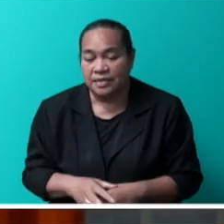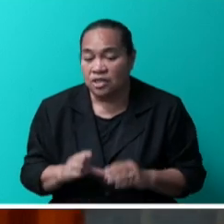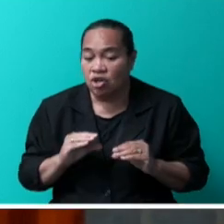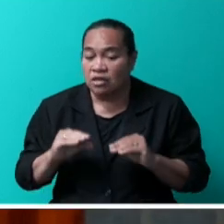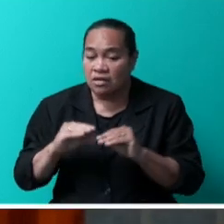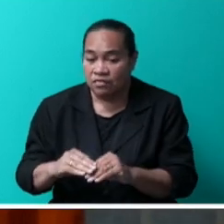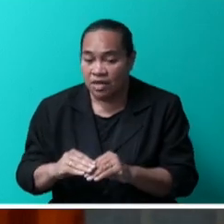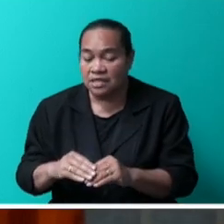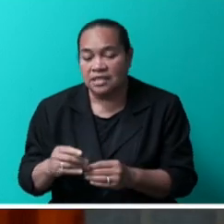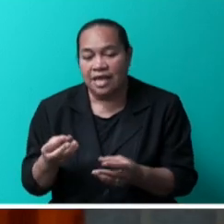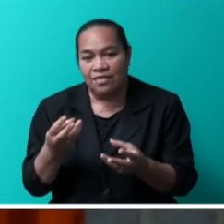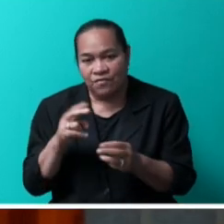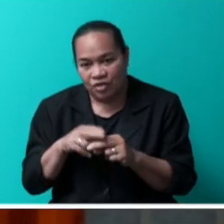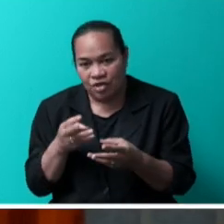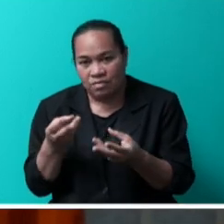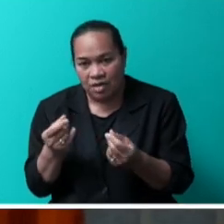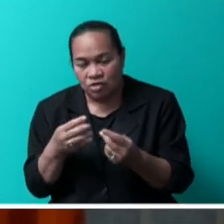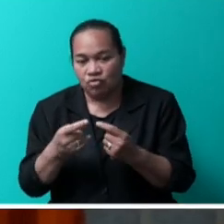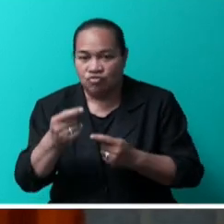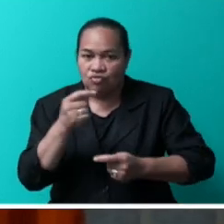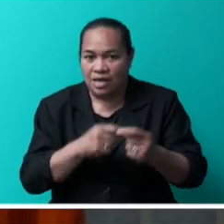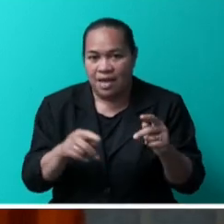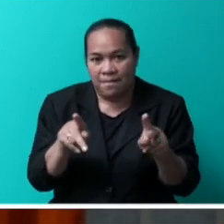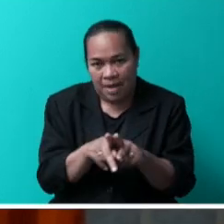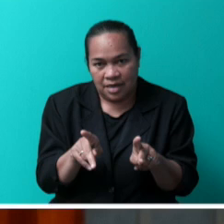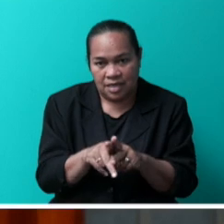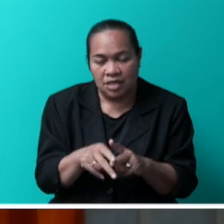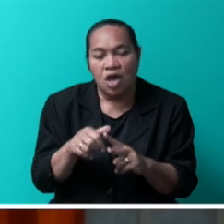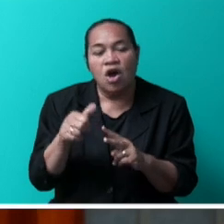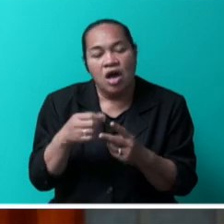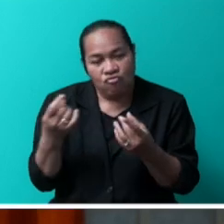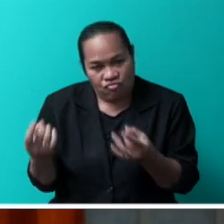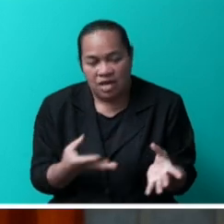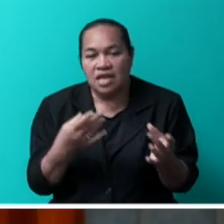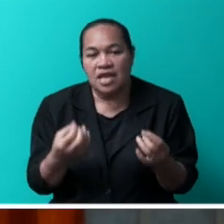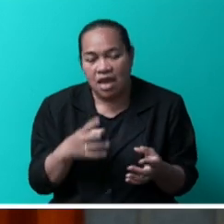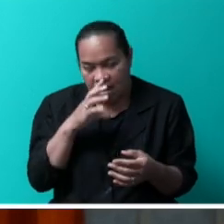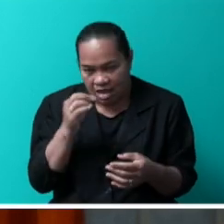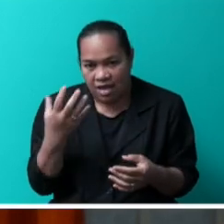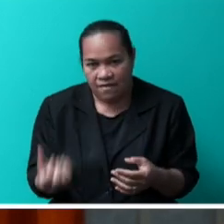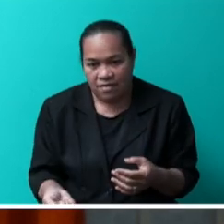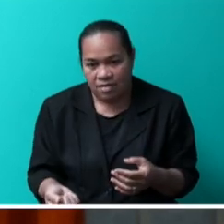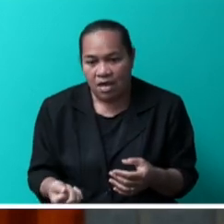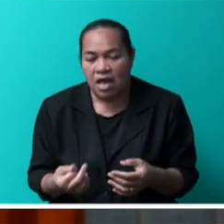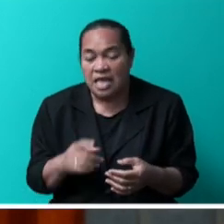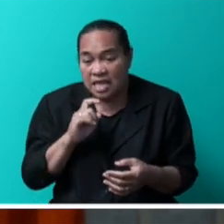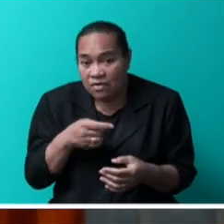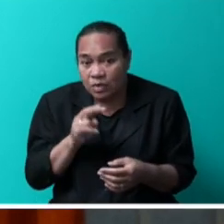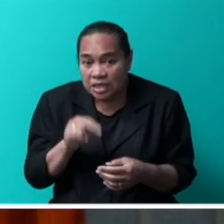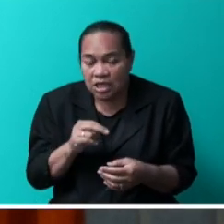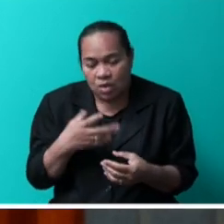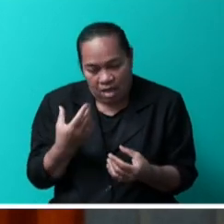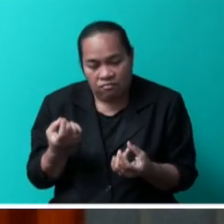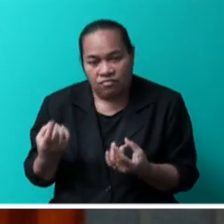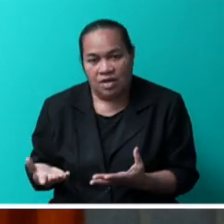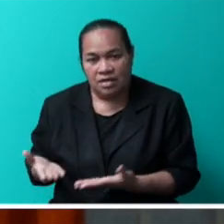in the currencies of Fiji's major trading partners and readily available for immediate needs.